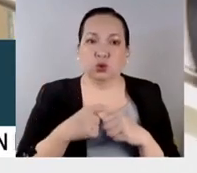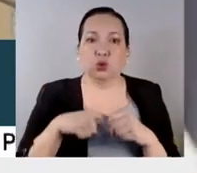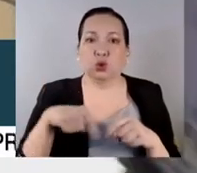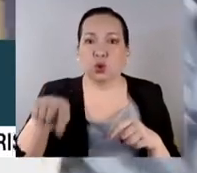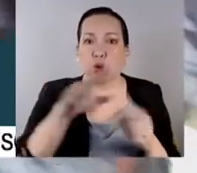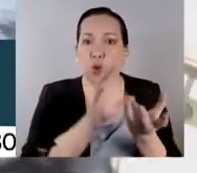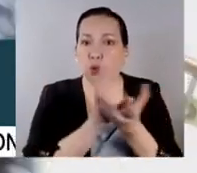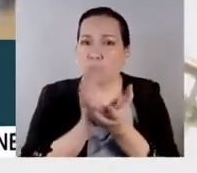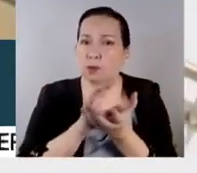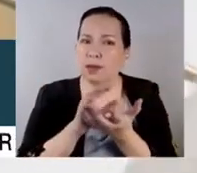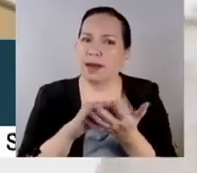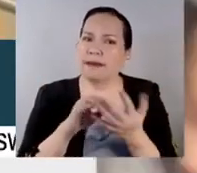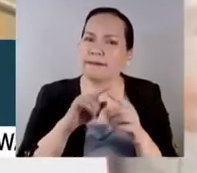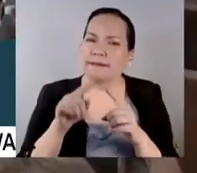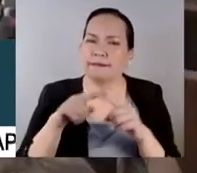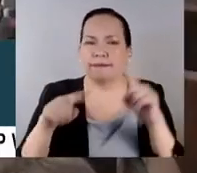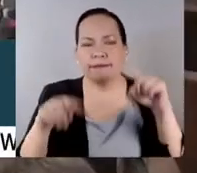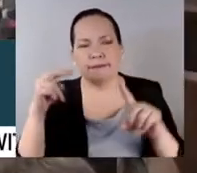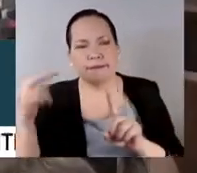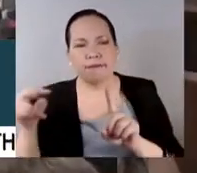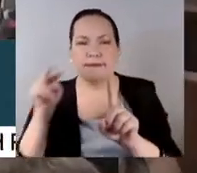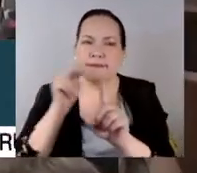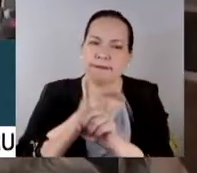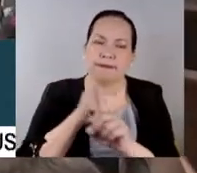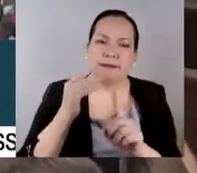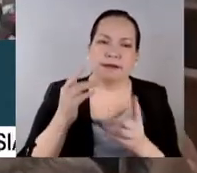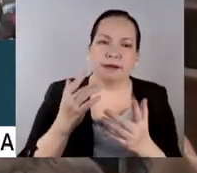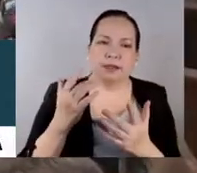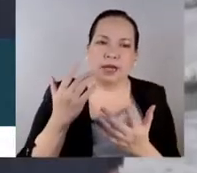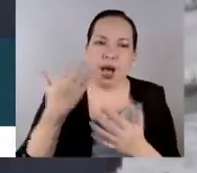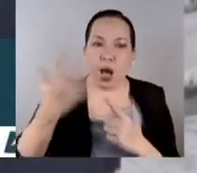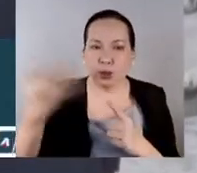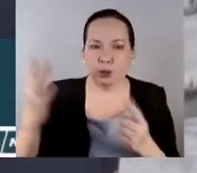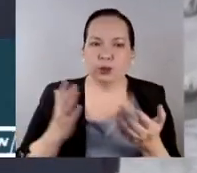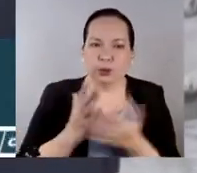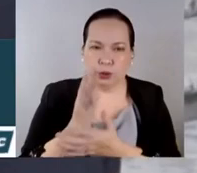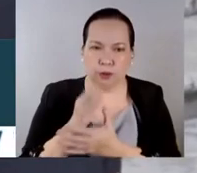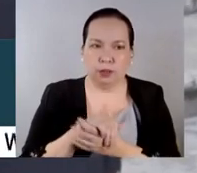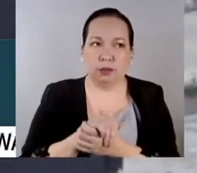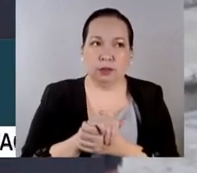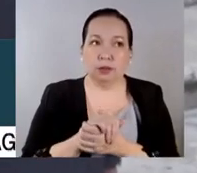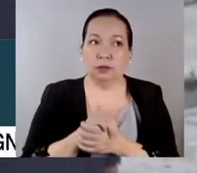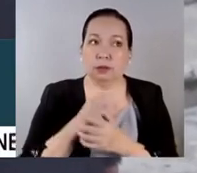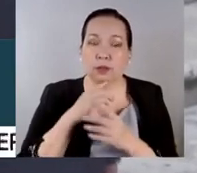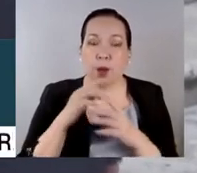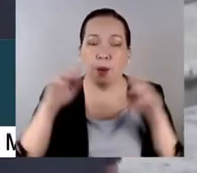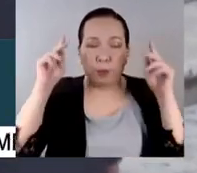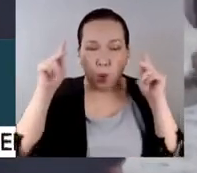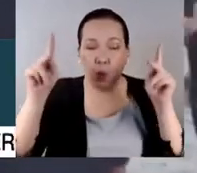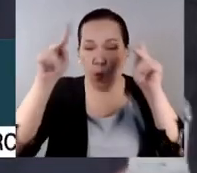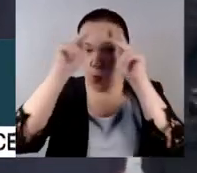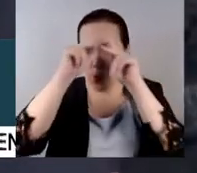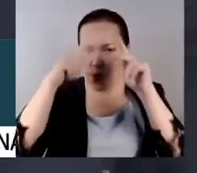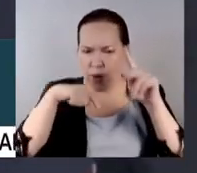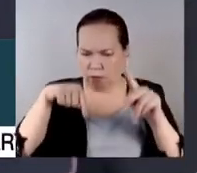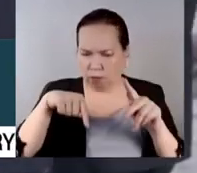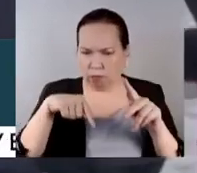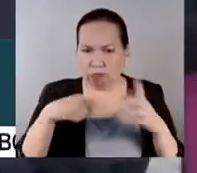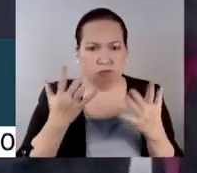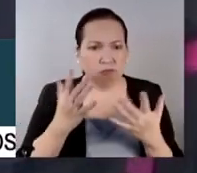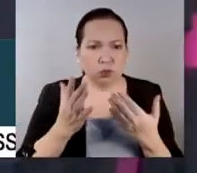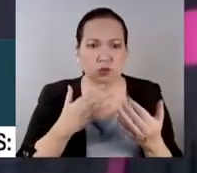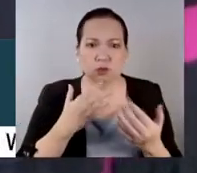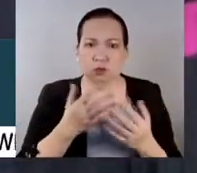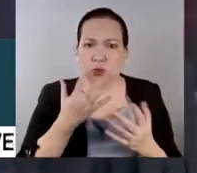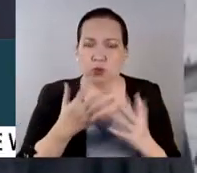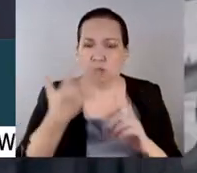times members of the same religious congregation will have opposing views on the issue. Pope Francis said this year that homosexuality is not a crime, but that any sexual